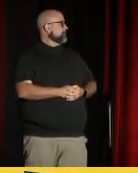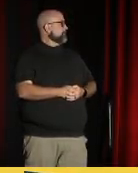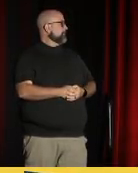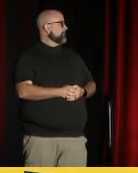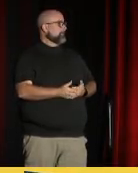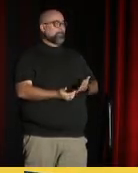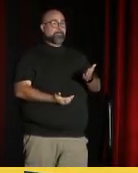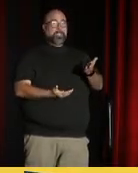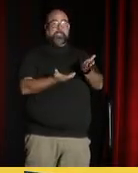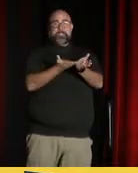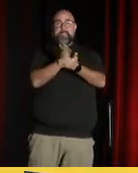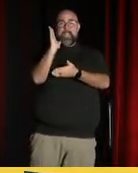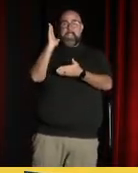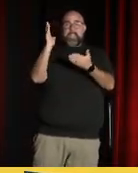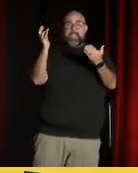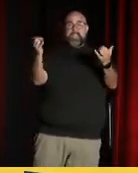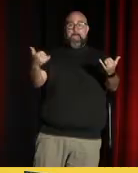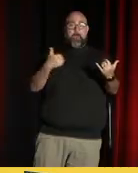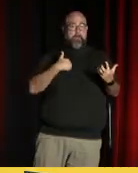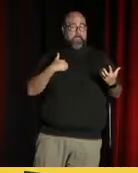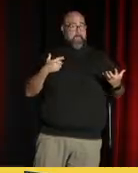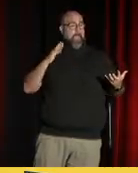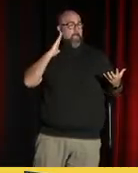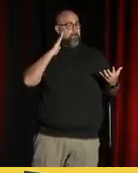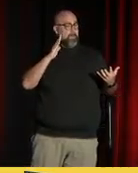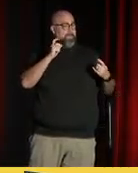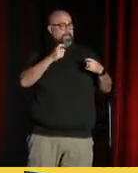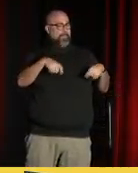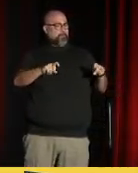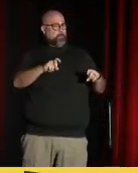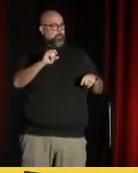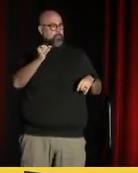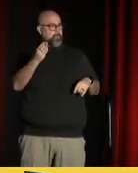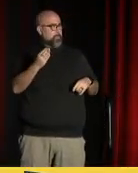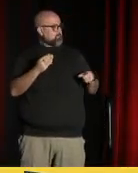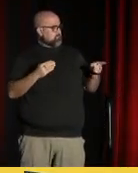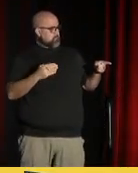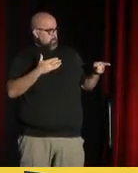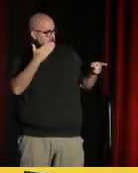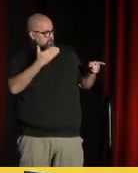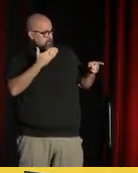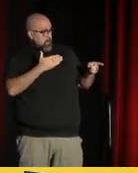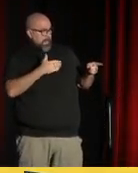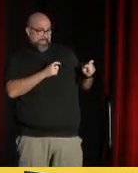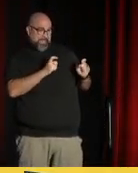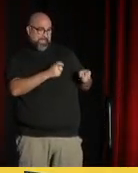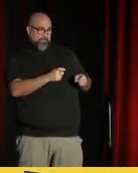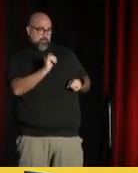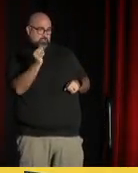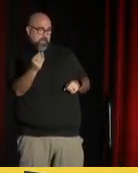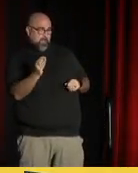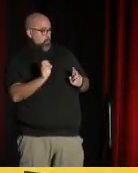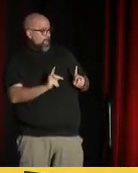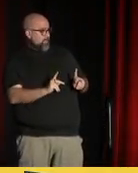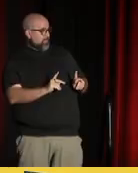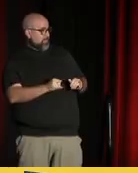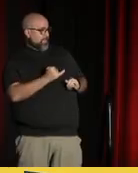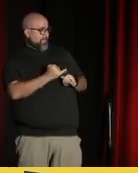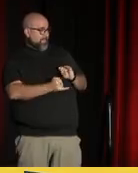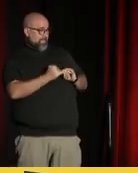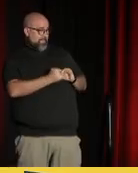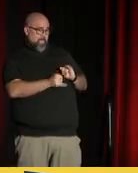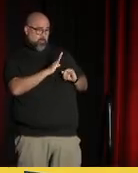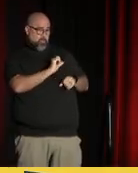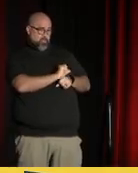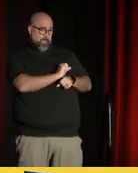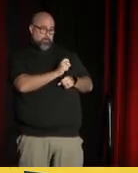All right, now I'm going to give somebody a job. Sarah, you're right there on the front row. I'm going to give you a job from right there because the last thing you need to do is be